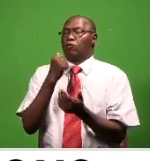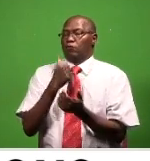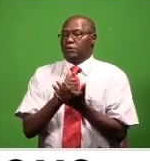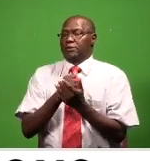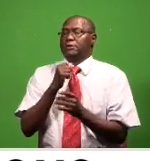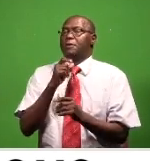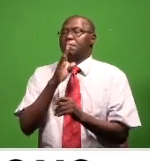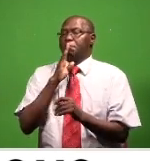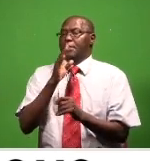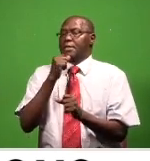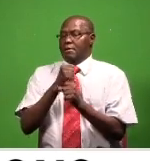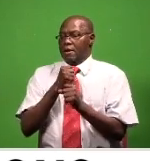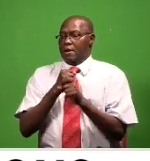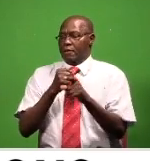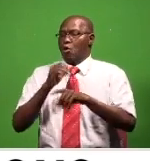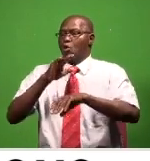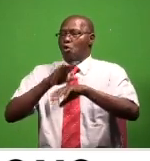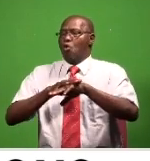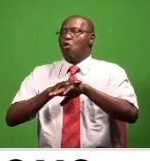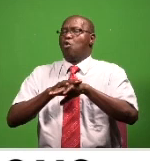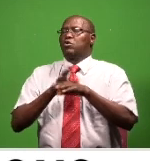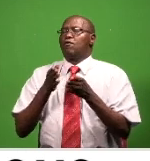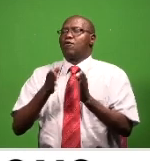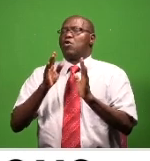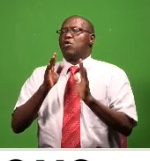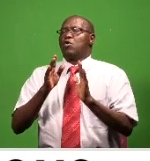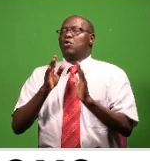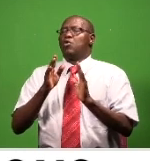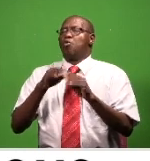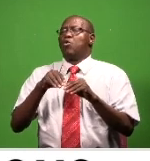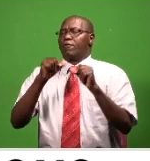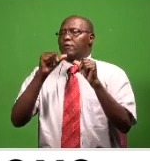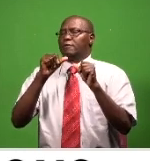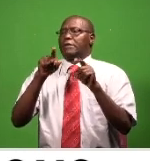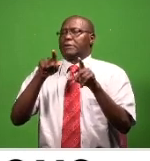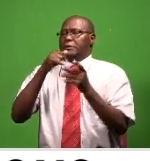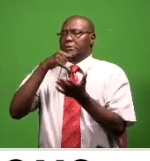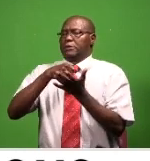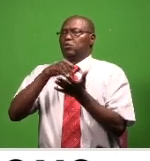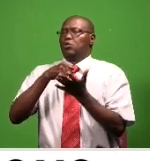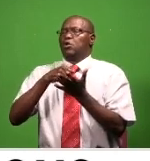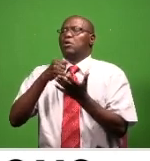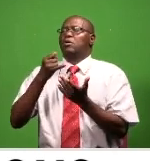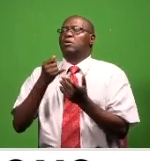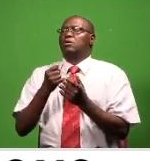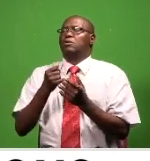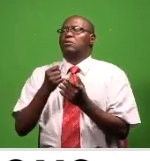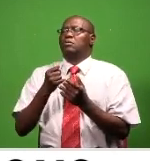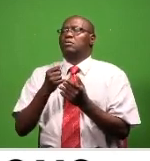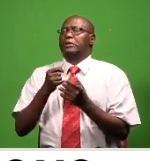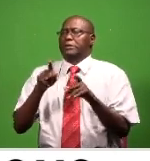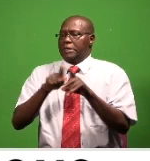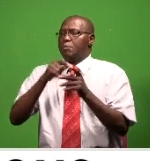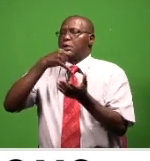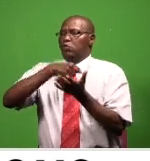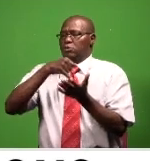done on purely on merit and inclusivity, not tribe, as is presently